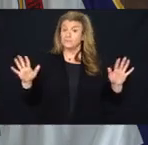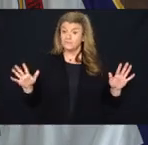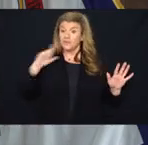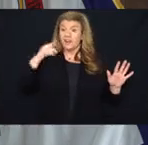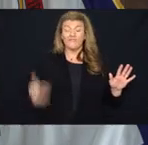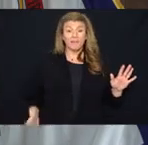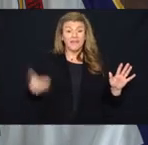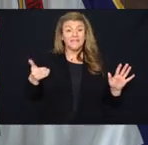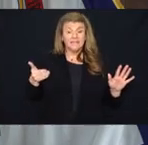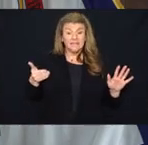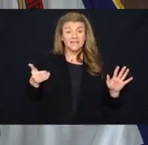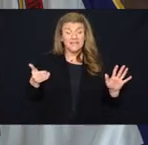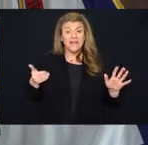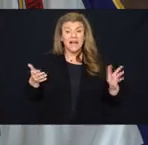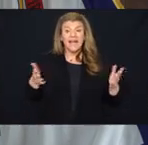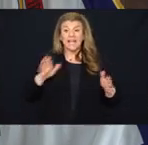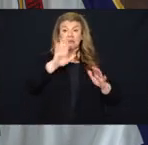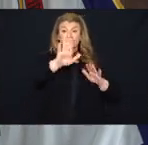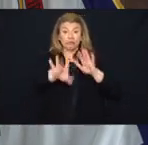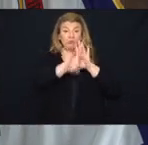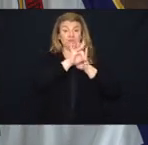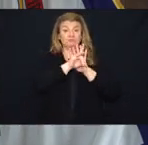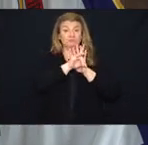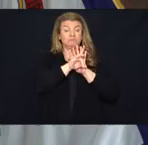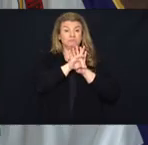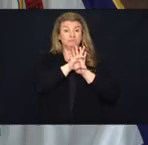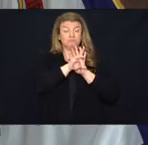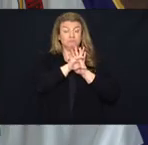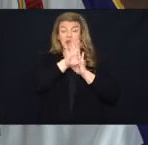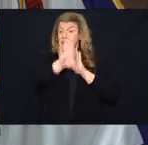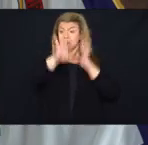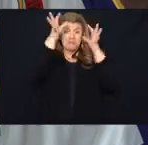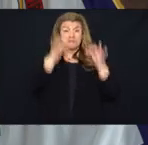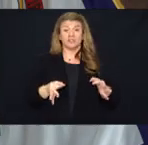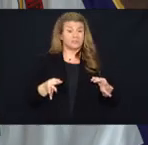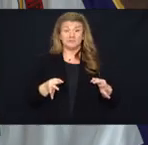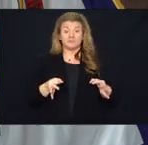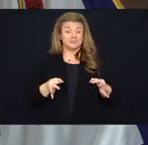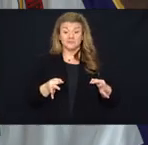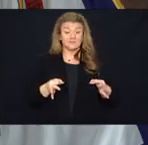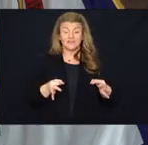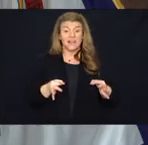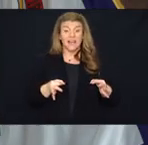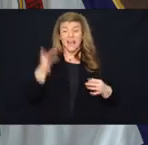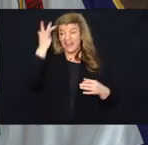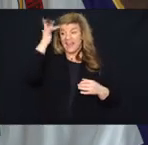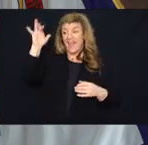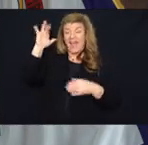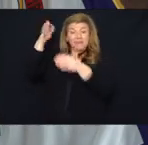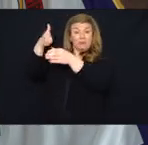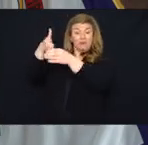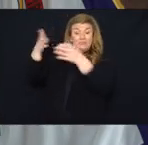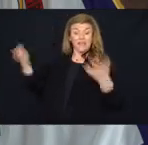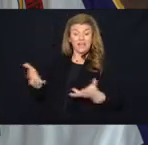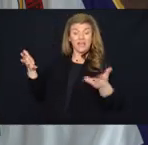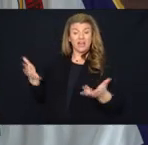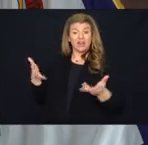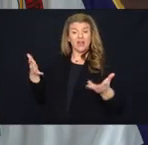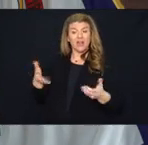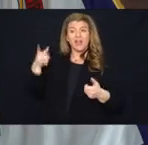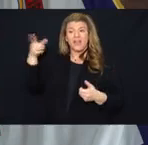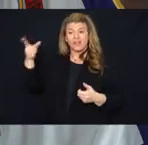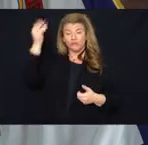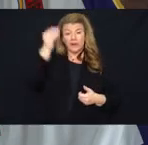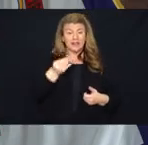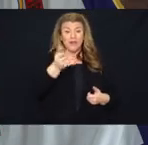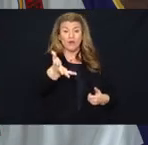me, it's your choice. It's your choice. You have the experts that are sitting here saying your